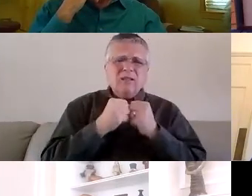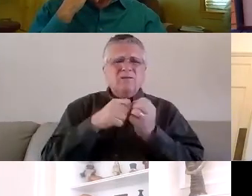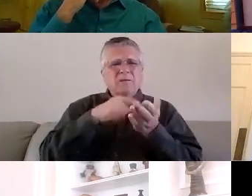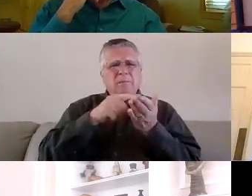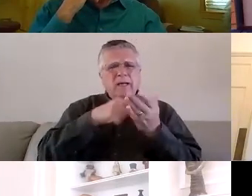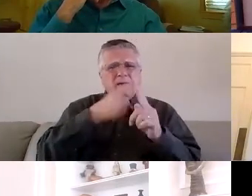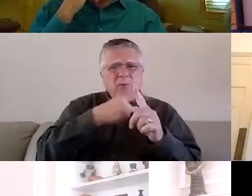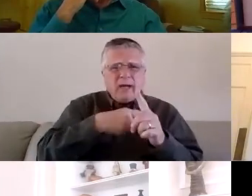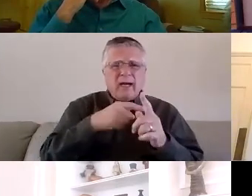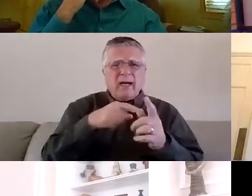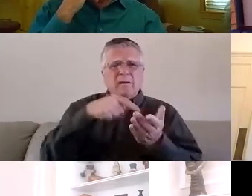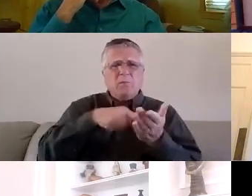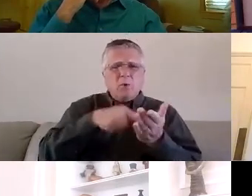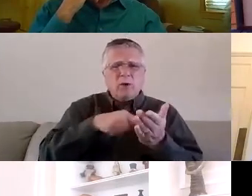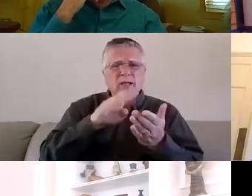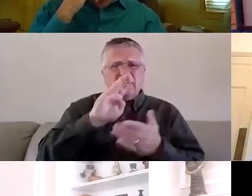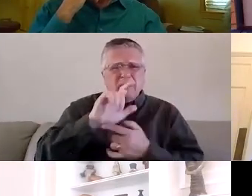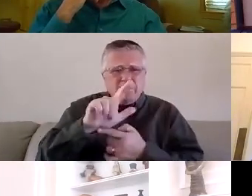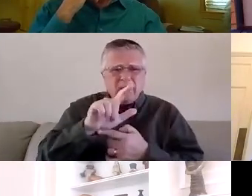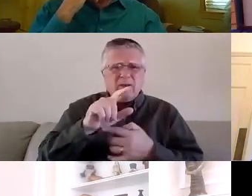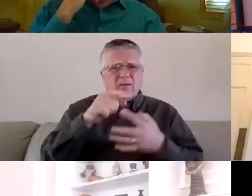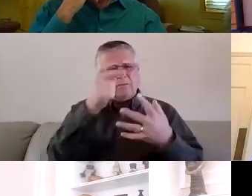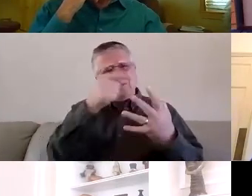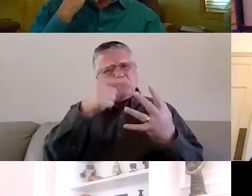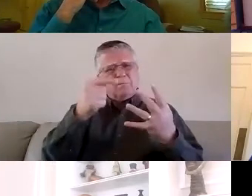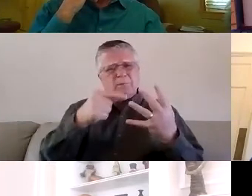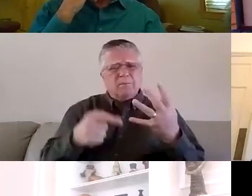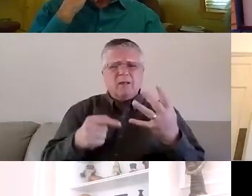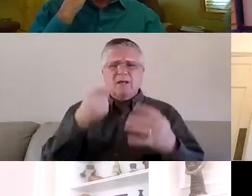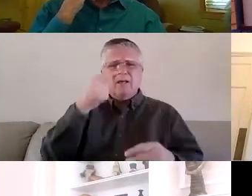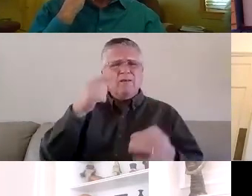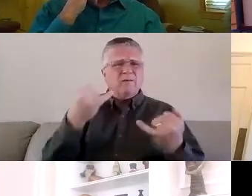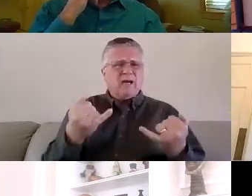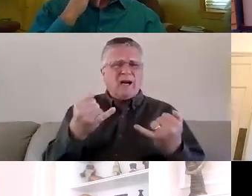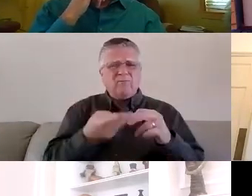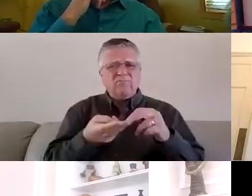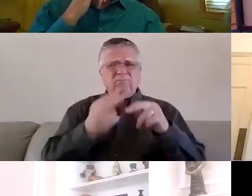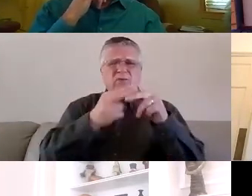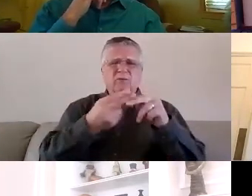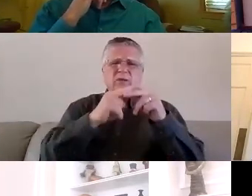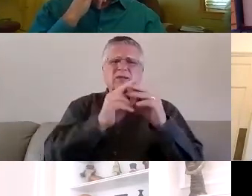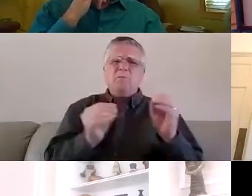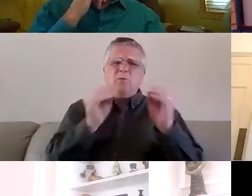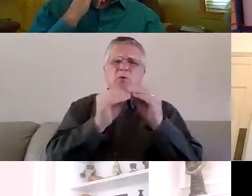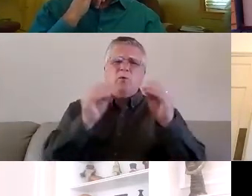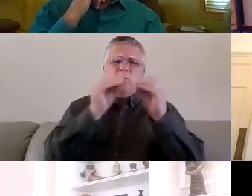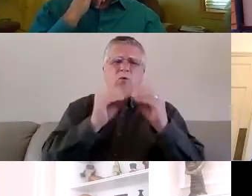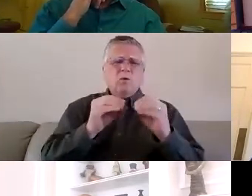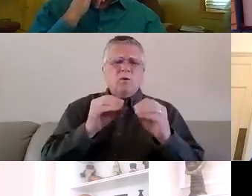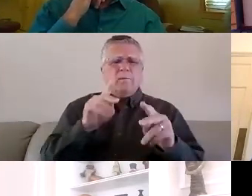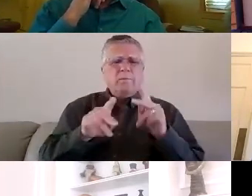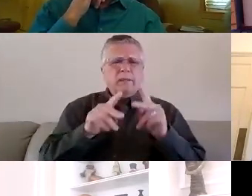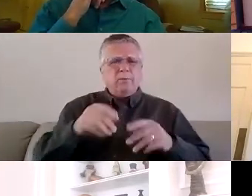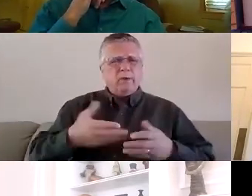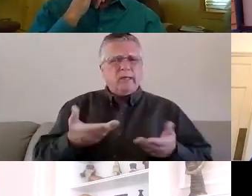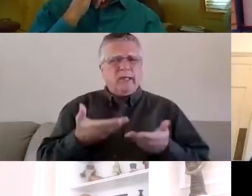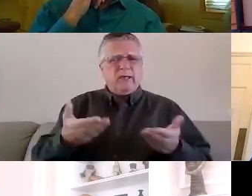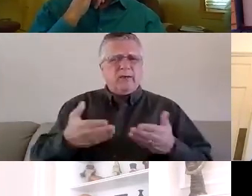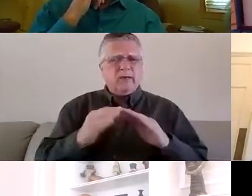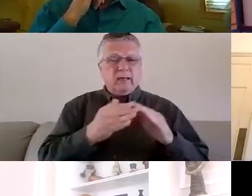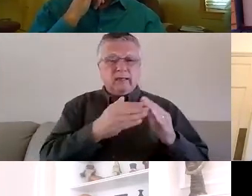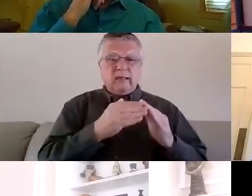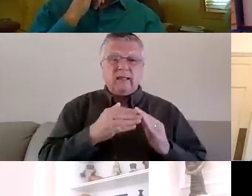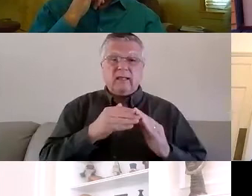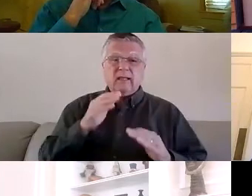apartment, their bills. And for now, what is an increasing daily number of city residents, it is putting their very